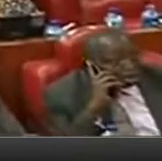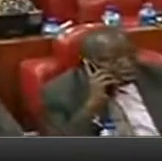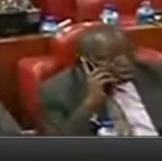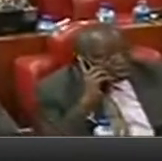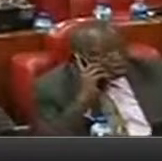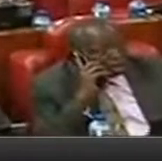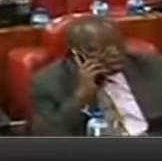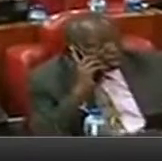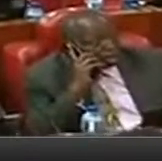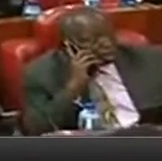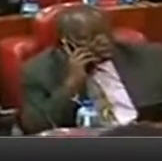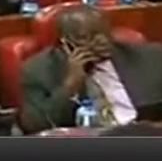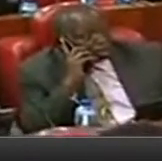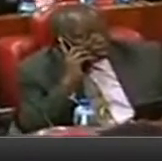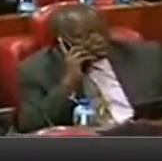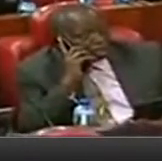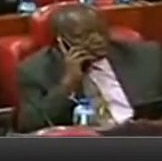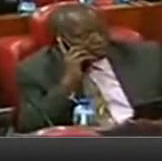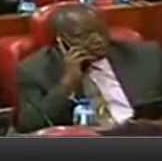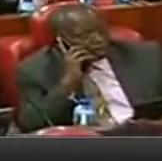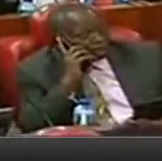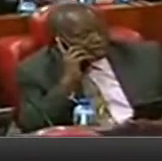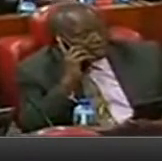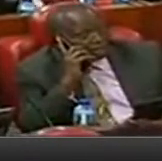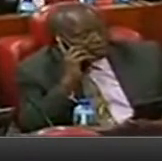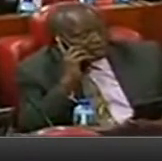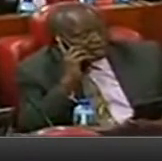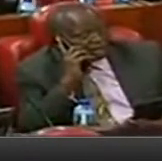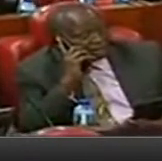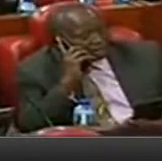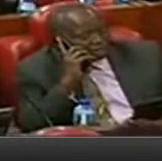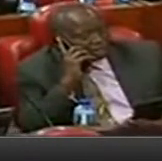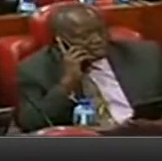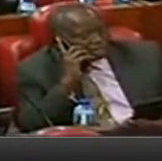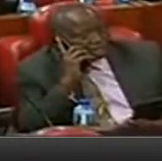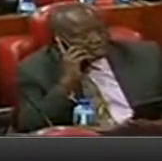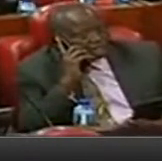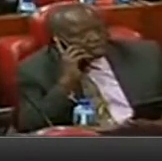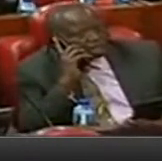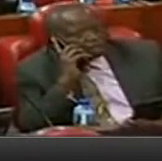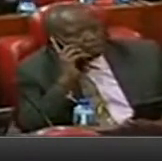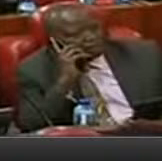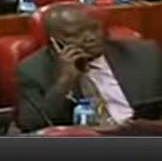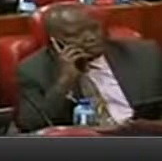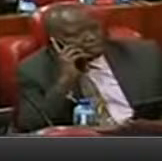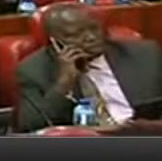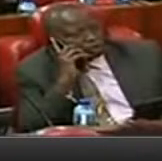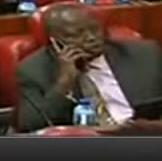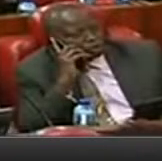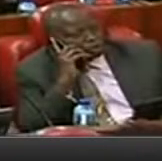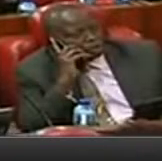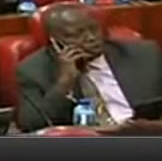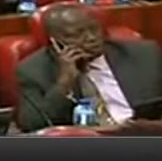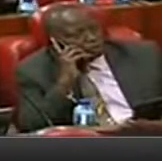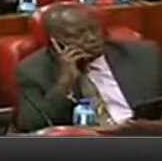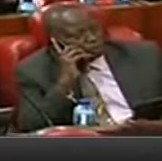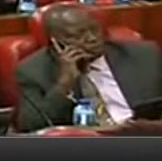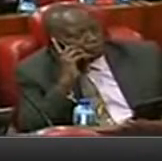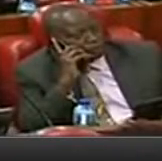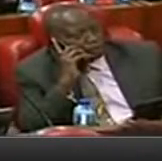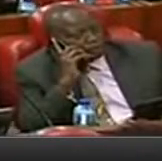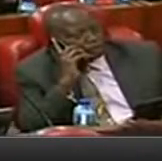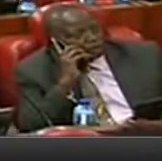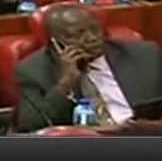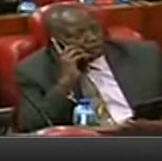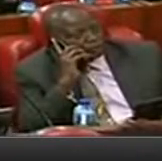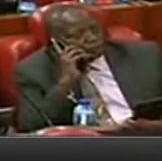to the cabinet, Professor Kindiki served as the elected senator for Tharaka Nithi County from 2013, in